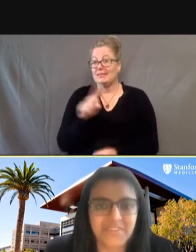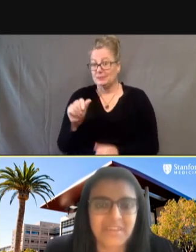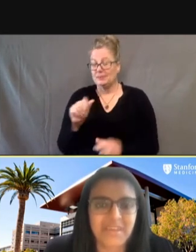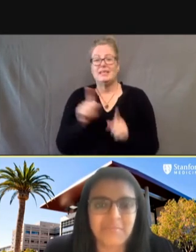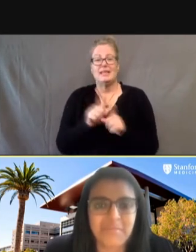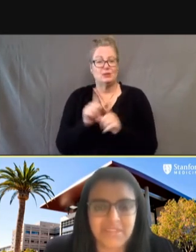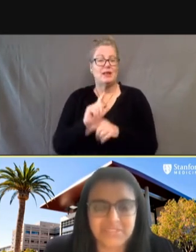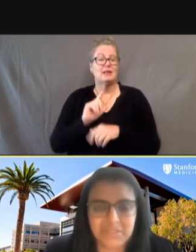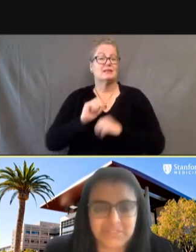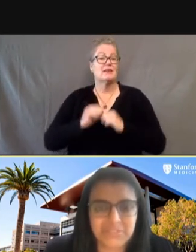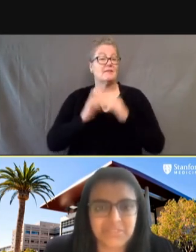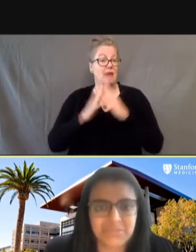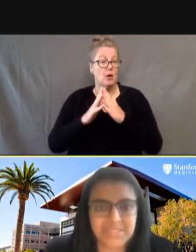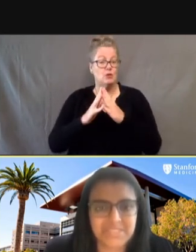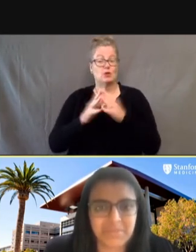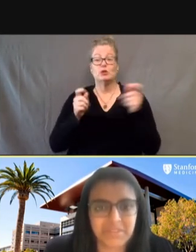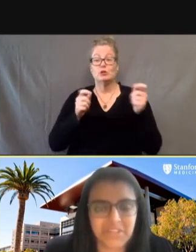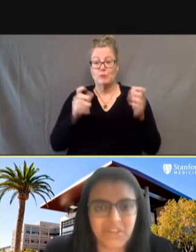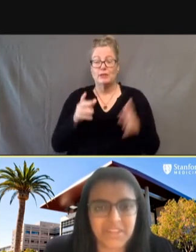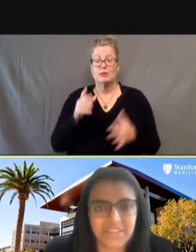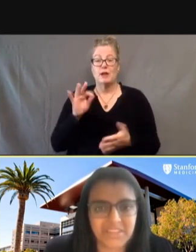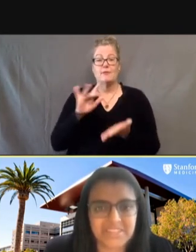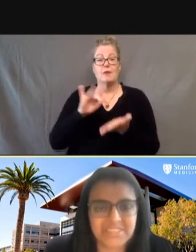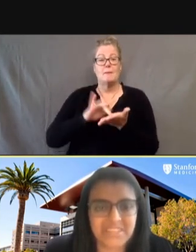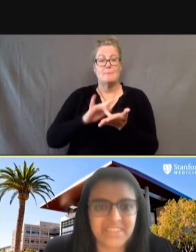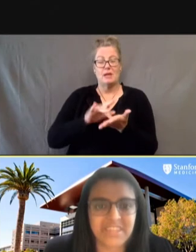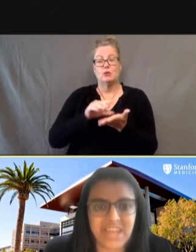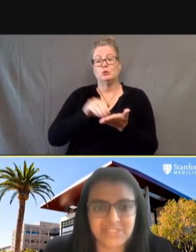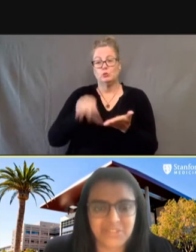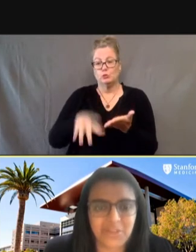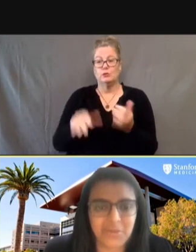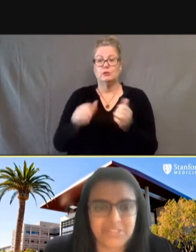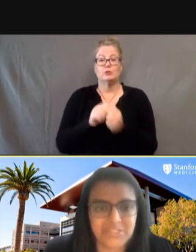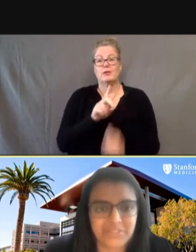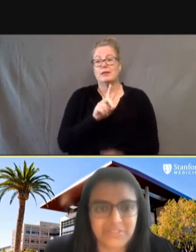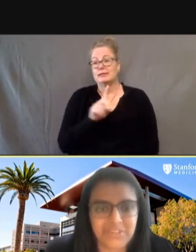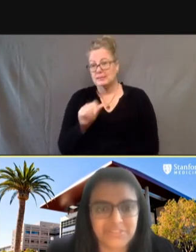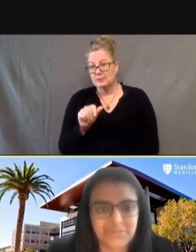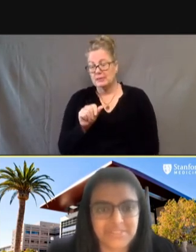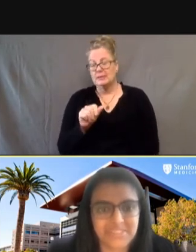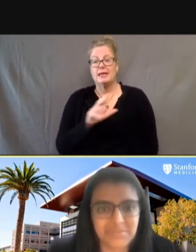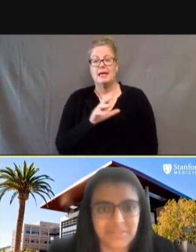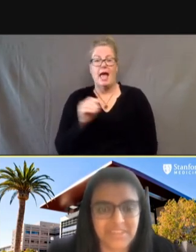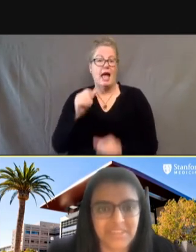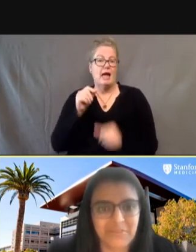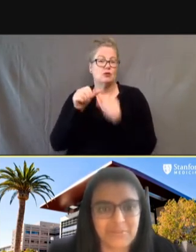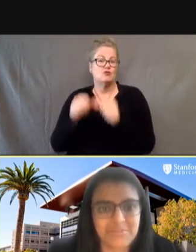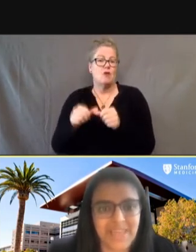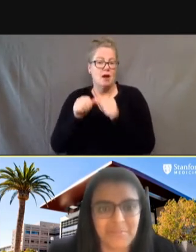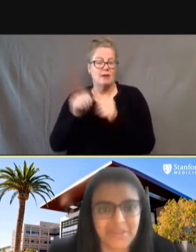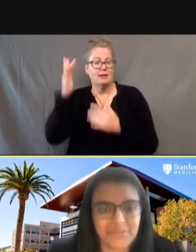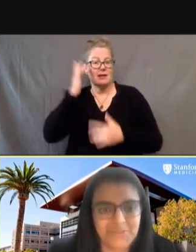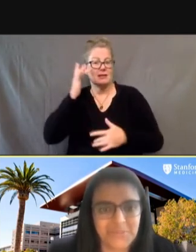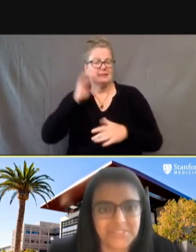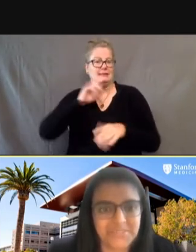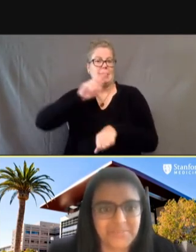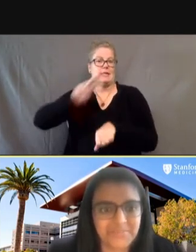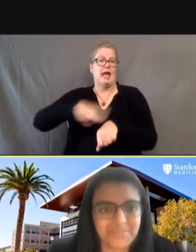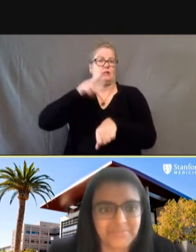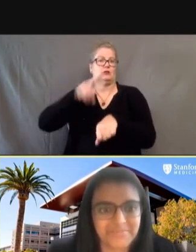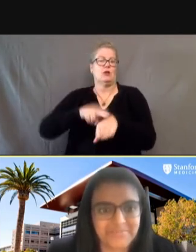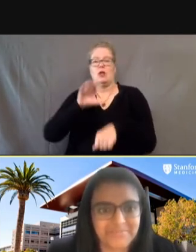of Medical Students with Disability and Chronic Illness, the National Coalition for Student Disability Groups at Medical